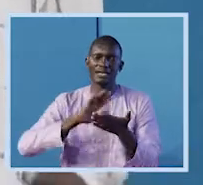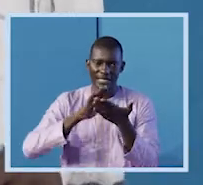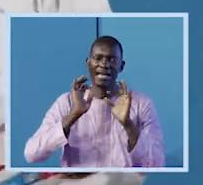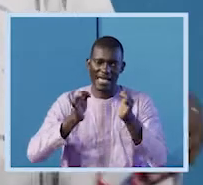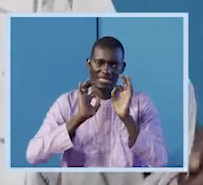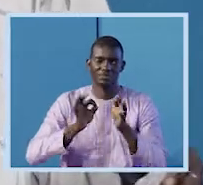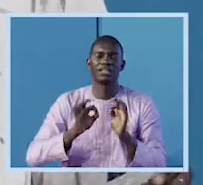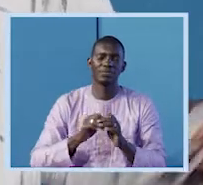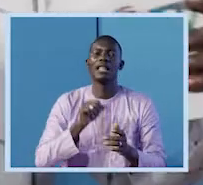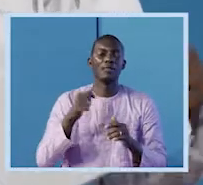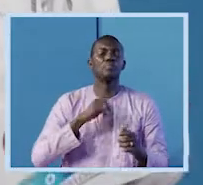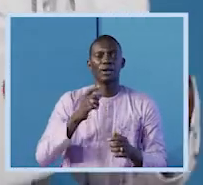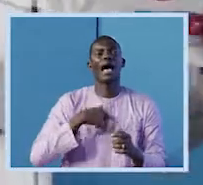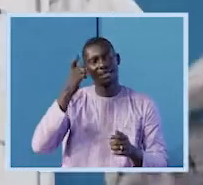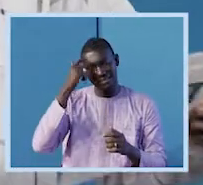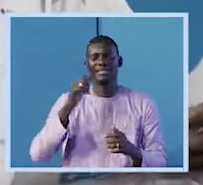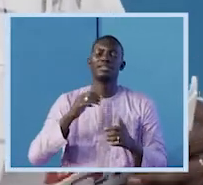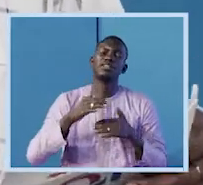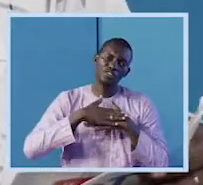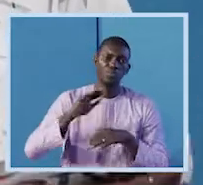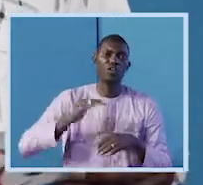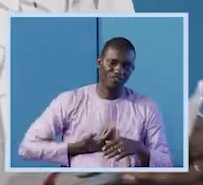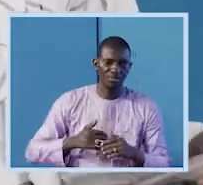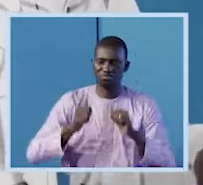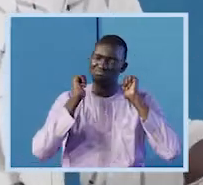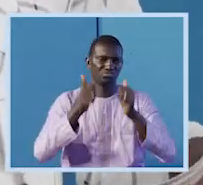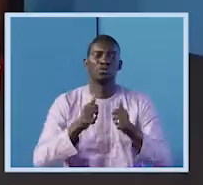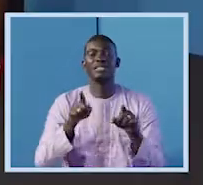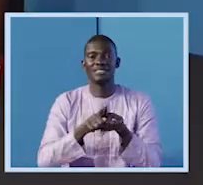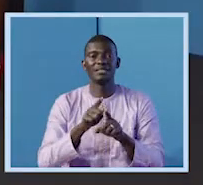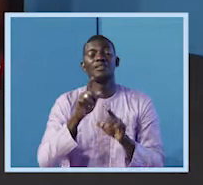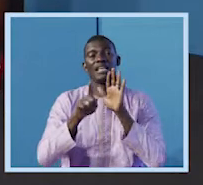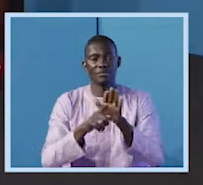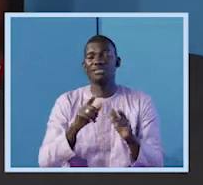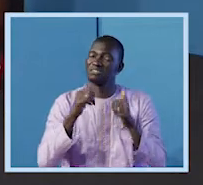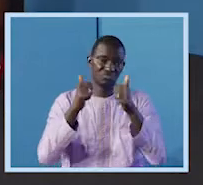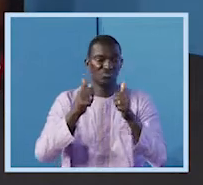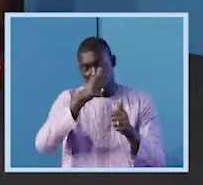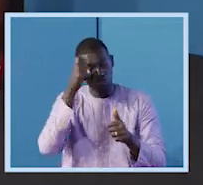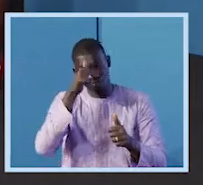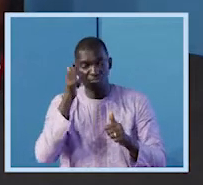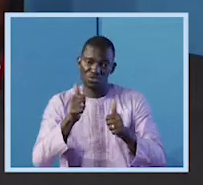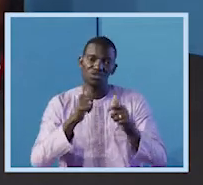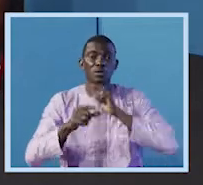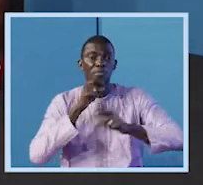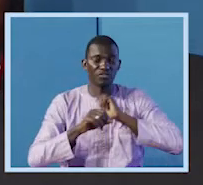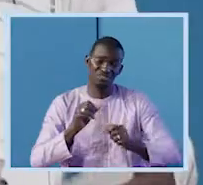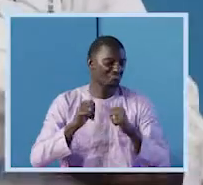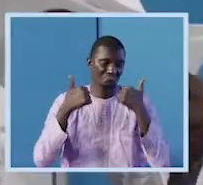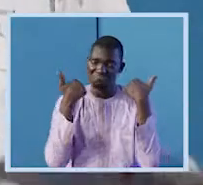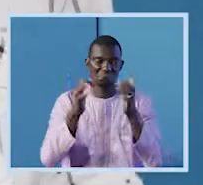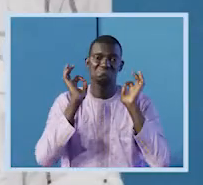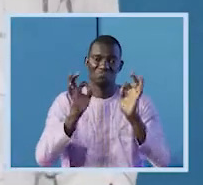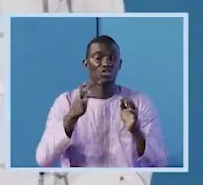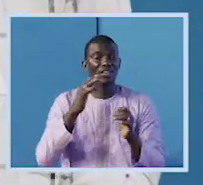think the more females should come up, Christians as well. Yeah, like Lamin mentioned, it's a lucrative job, it's a profession, it pays the bills. So